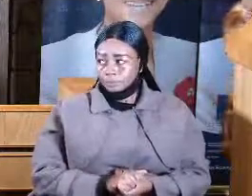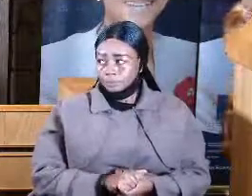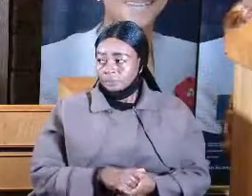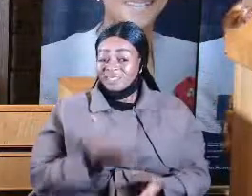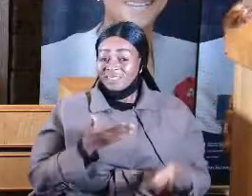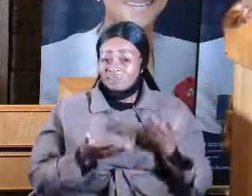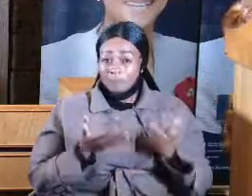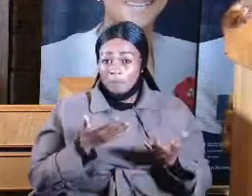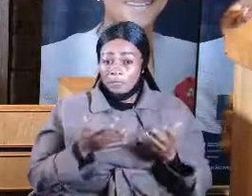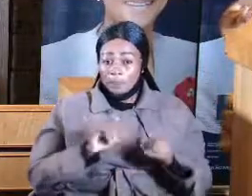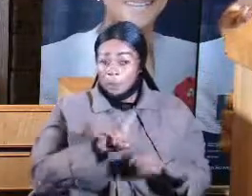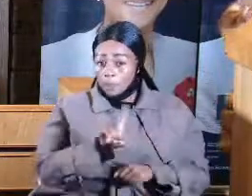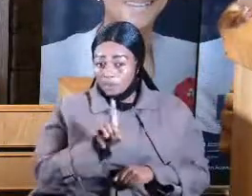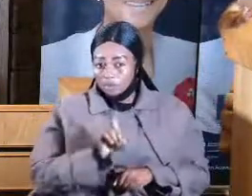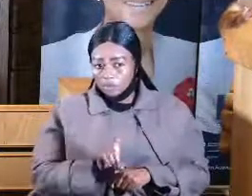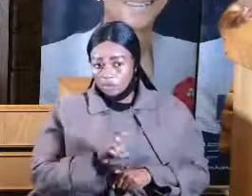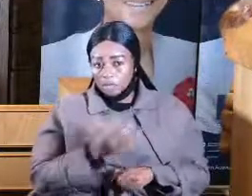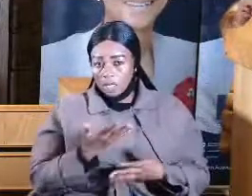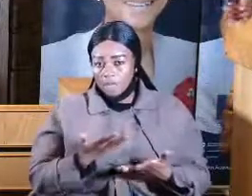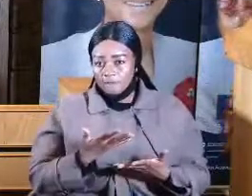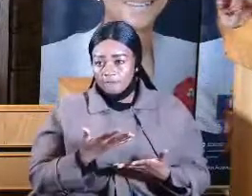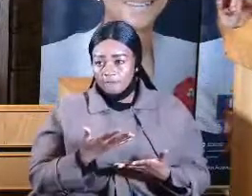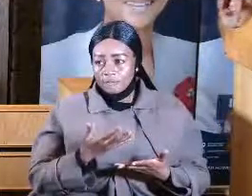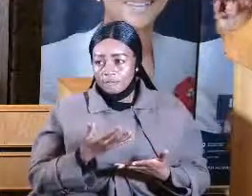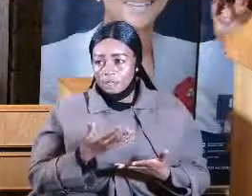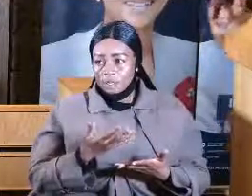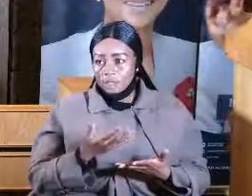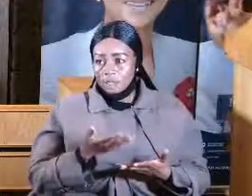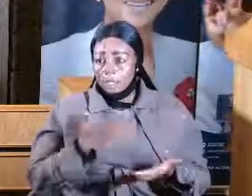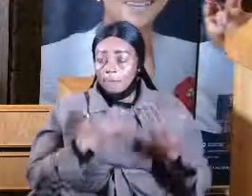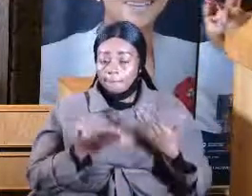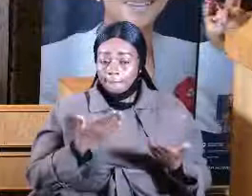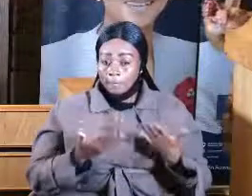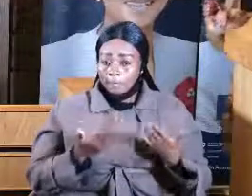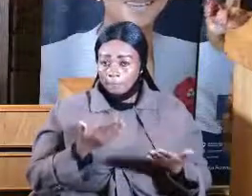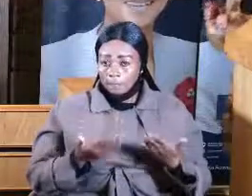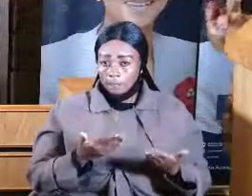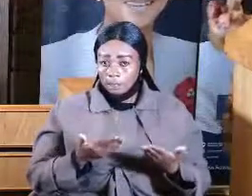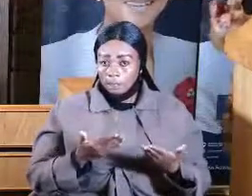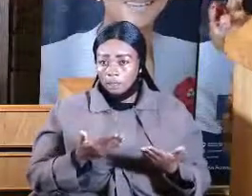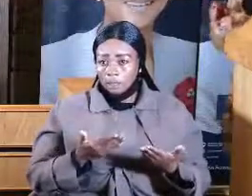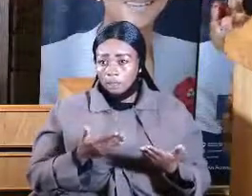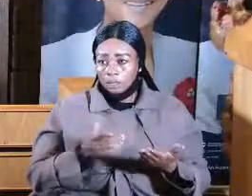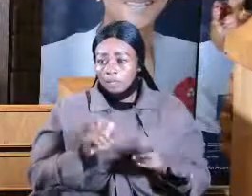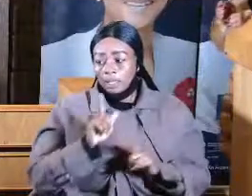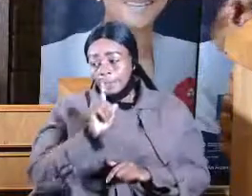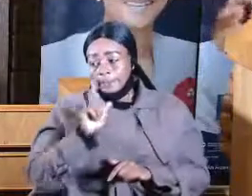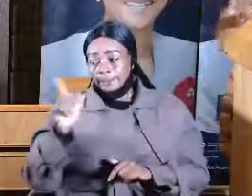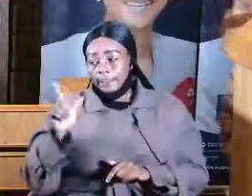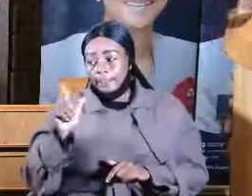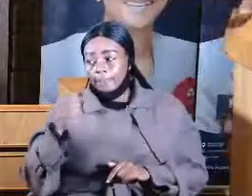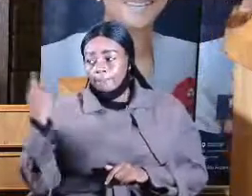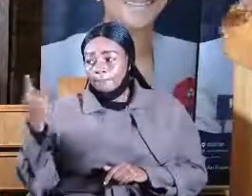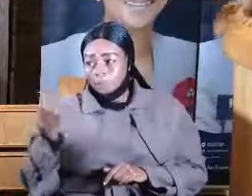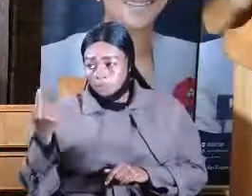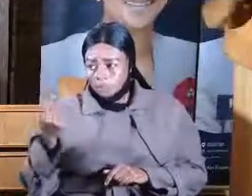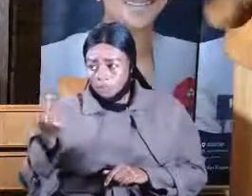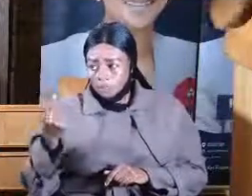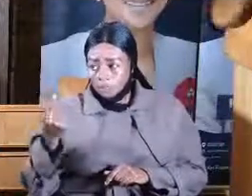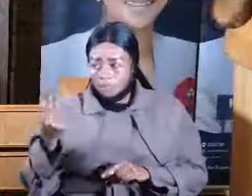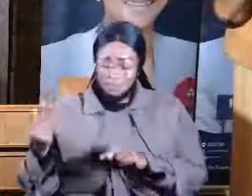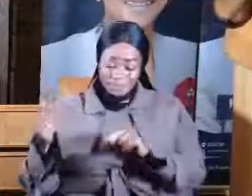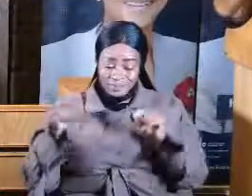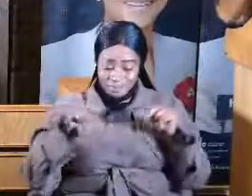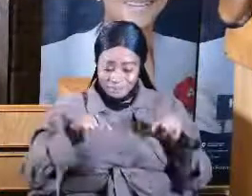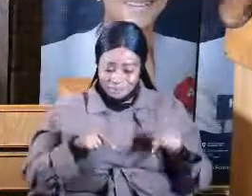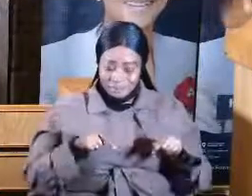questions and if the presenters could take something home to go and tell their principals that this is